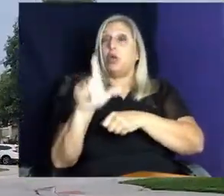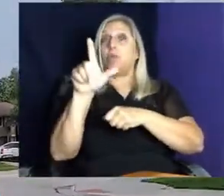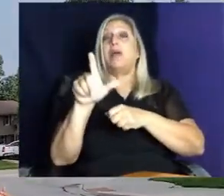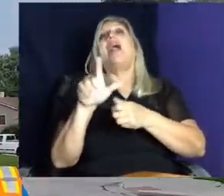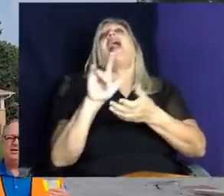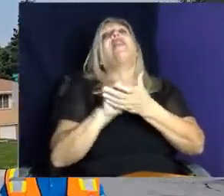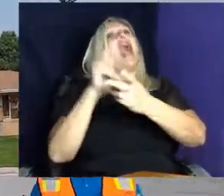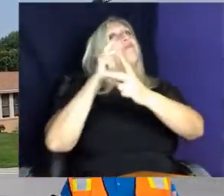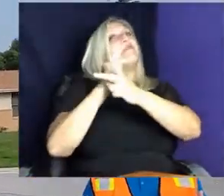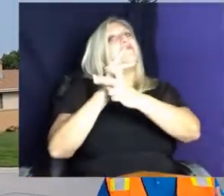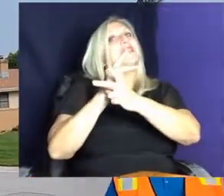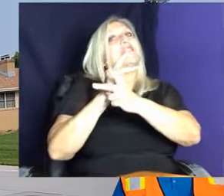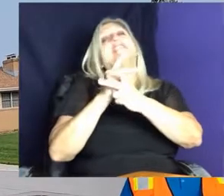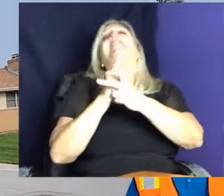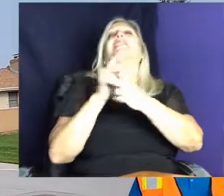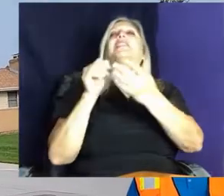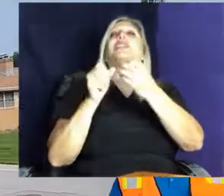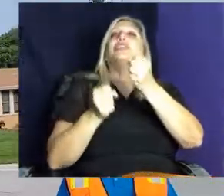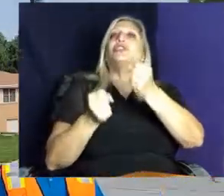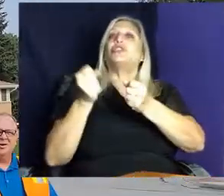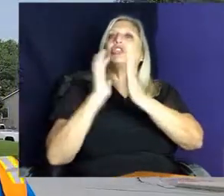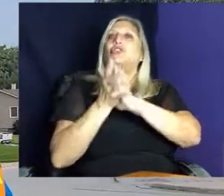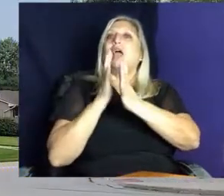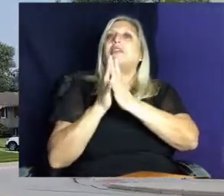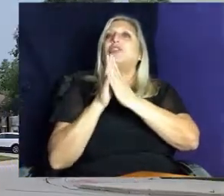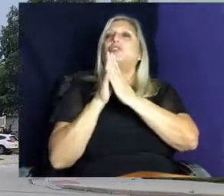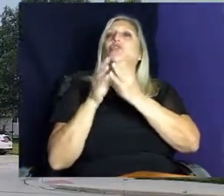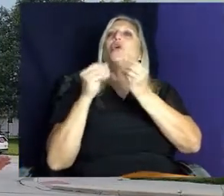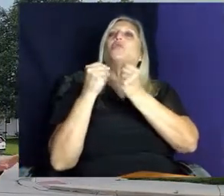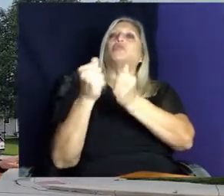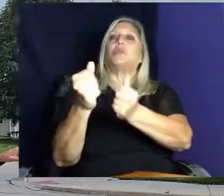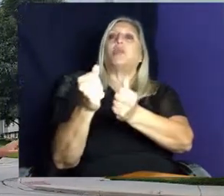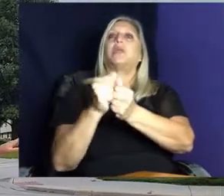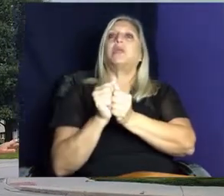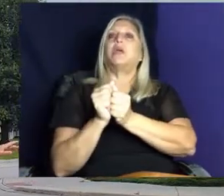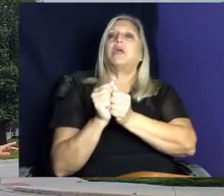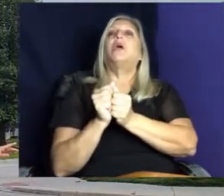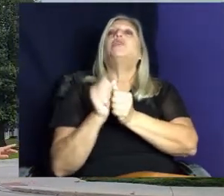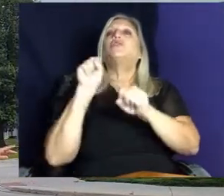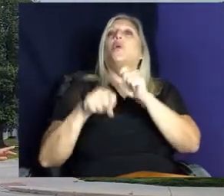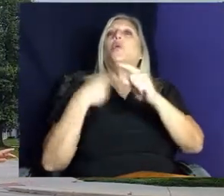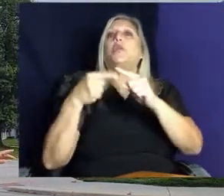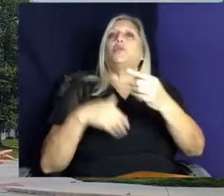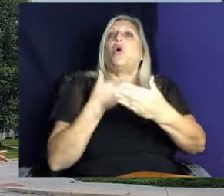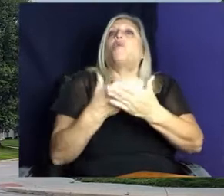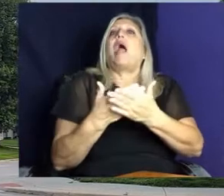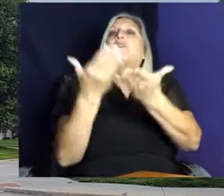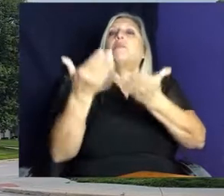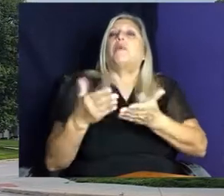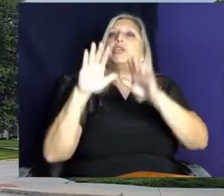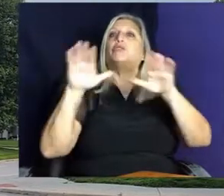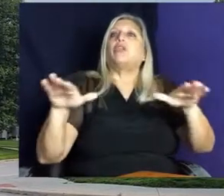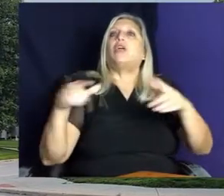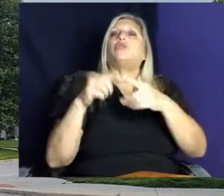because that prevents a traffic flow issue. So when you are arriving to bring your child to school, you will